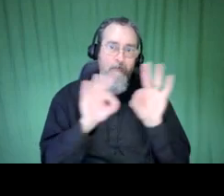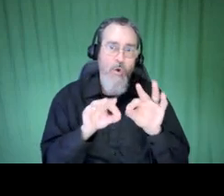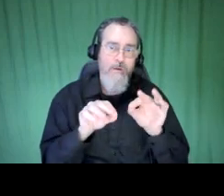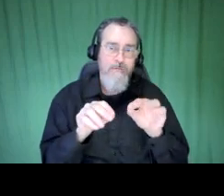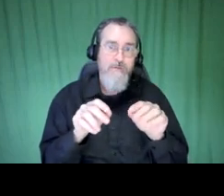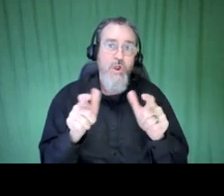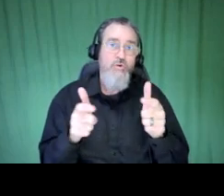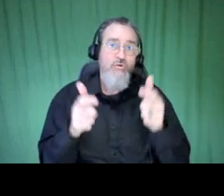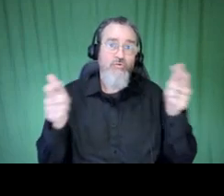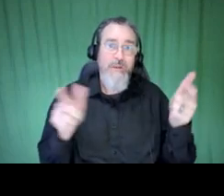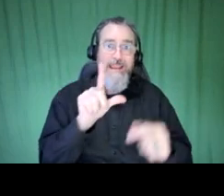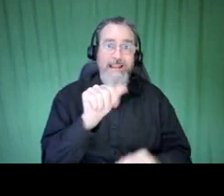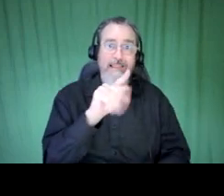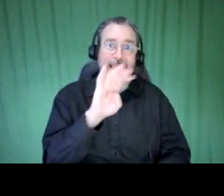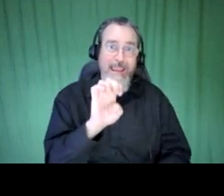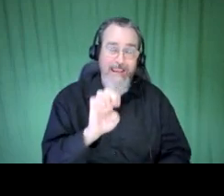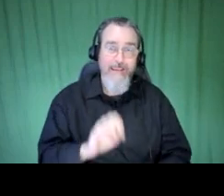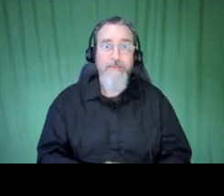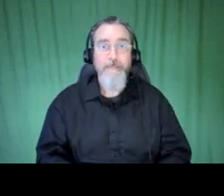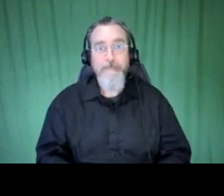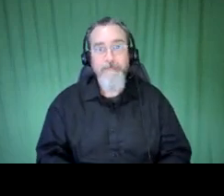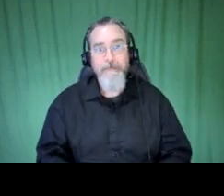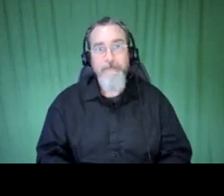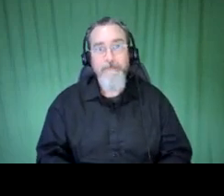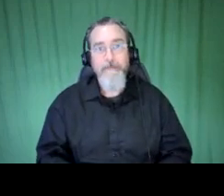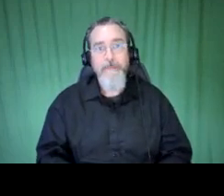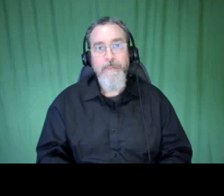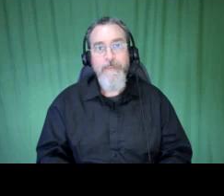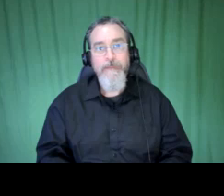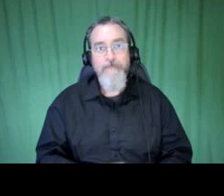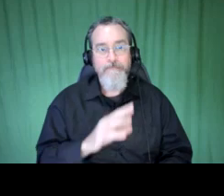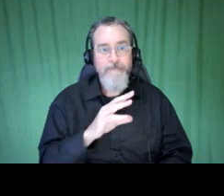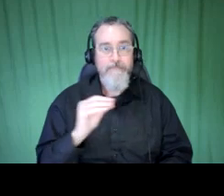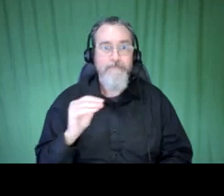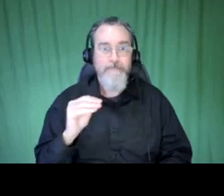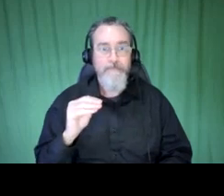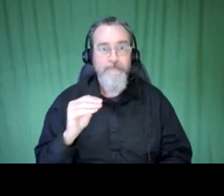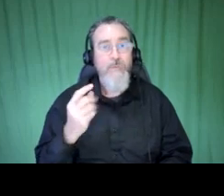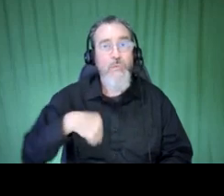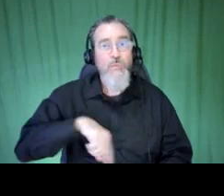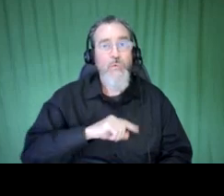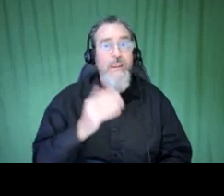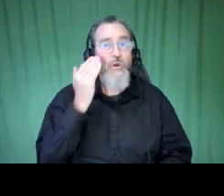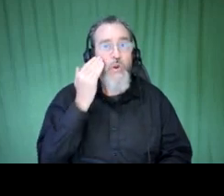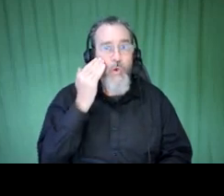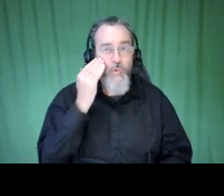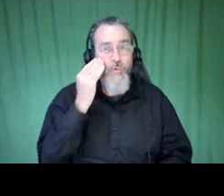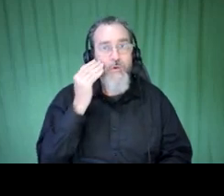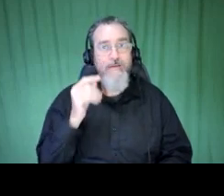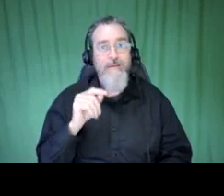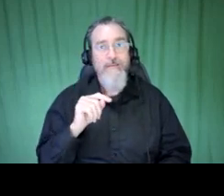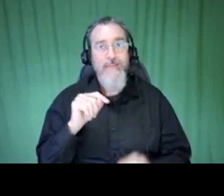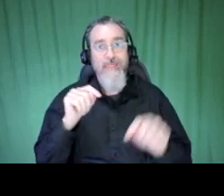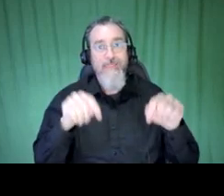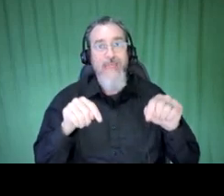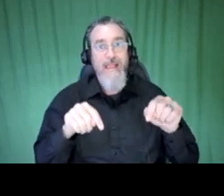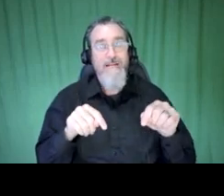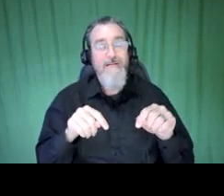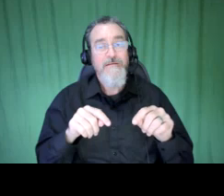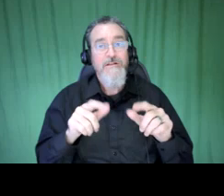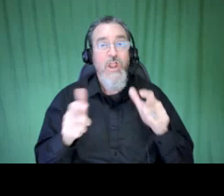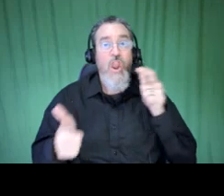the U.S., but for the world. And we all know that the Great Lakes is the largest freshwater